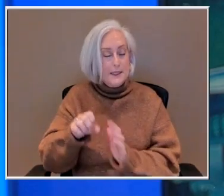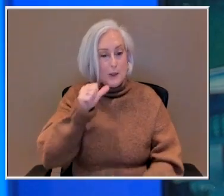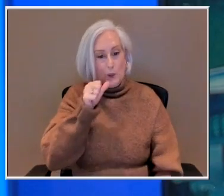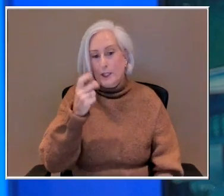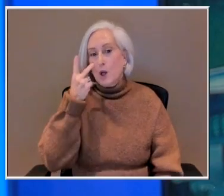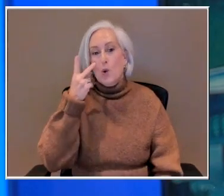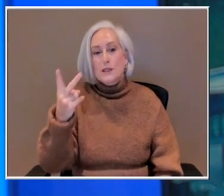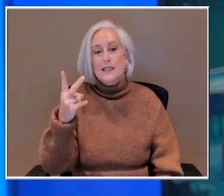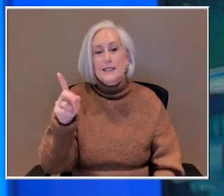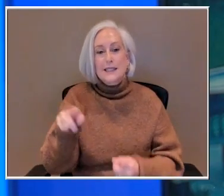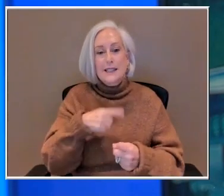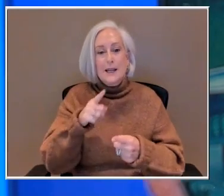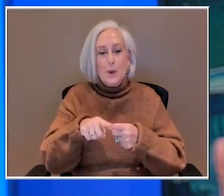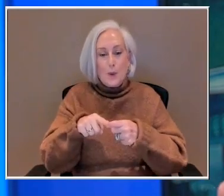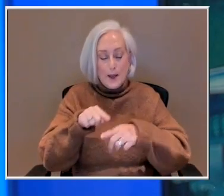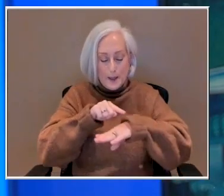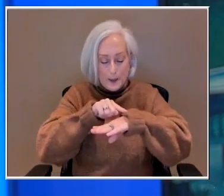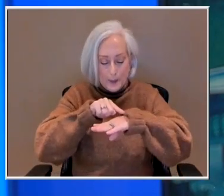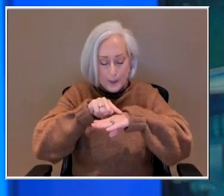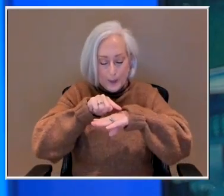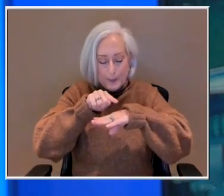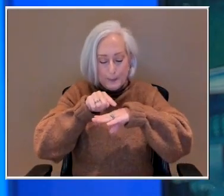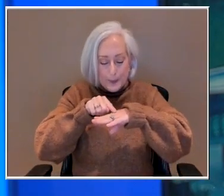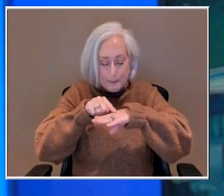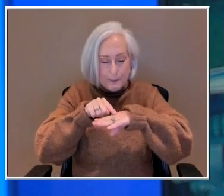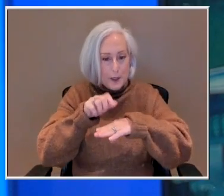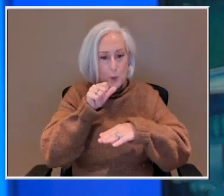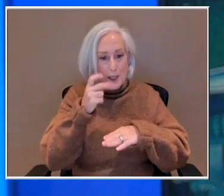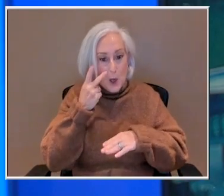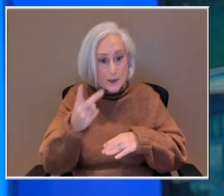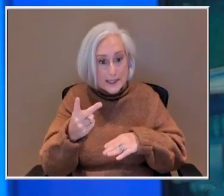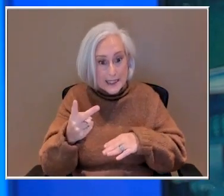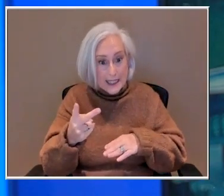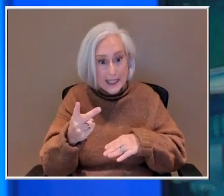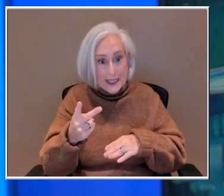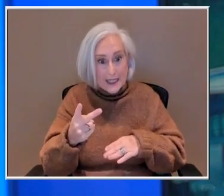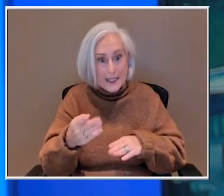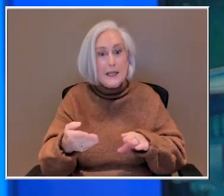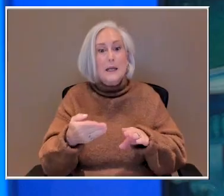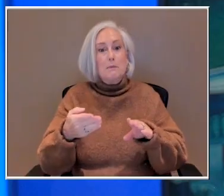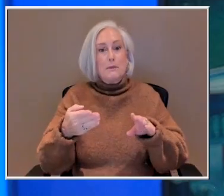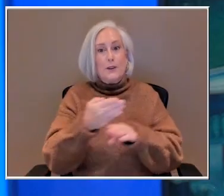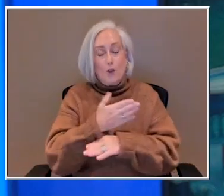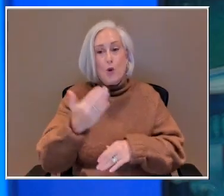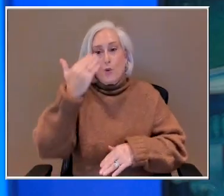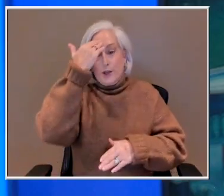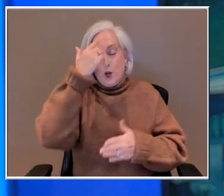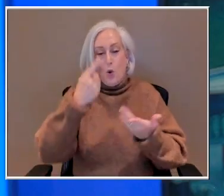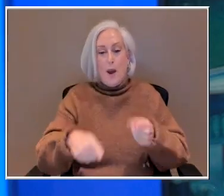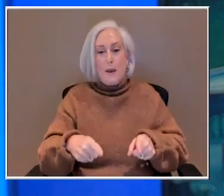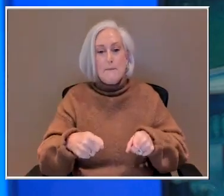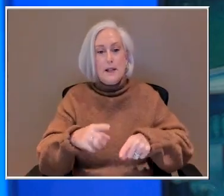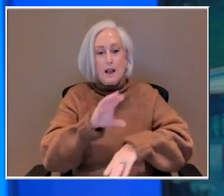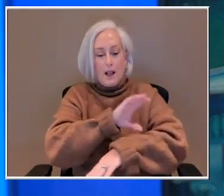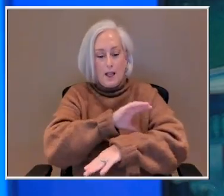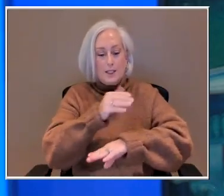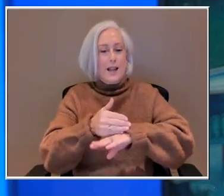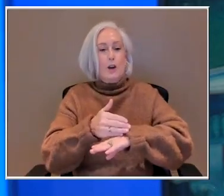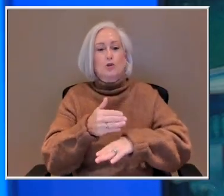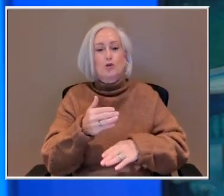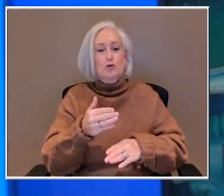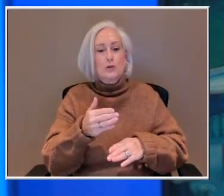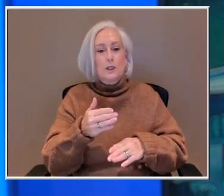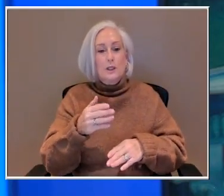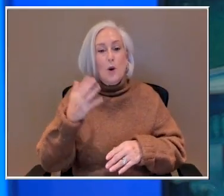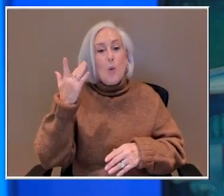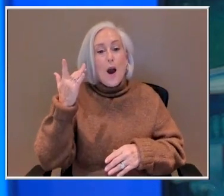small. They're usually, before their presentation, they're fairly large, because in and of themselves, the osteosarcoma doesn't cause pain